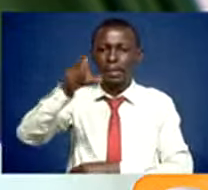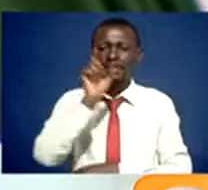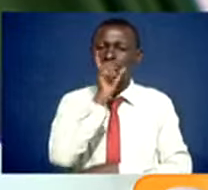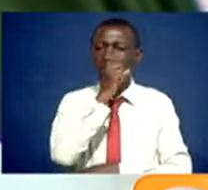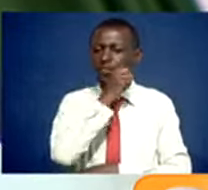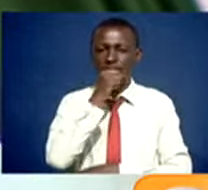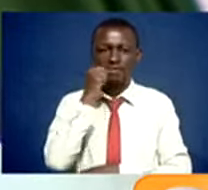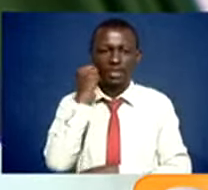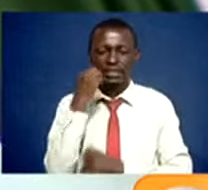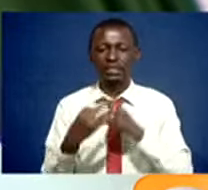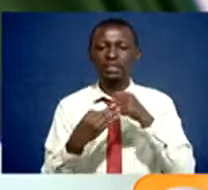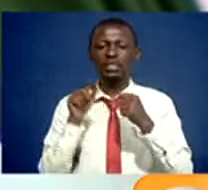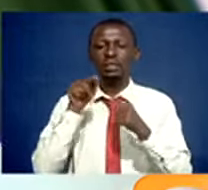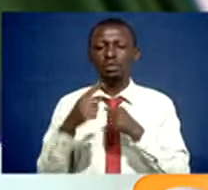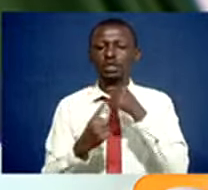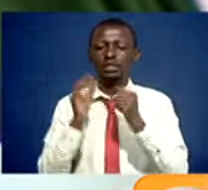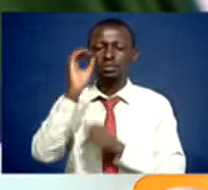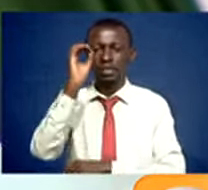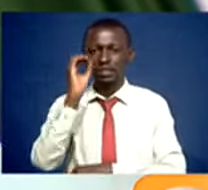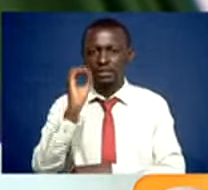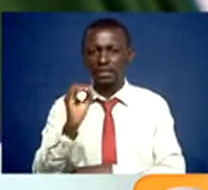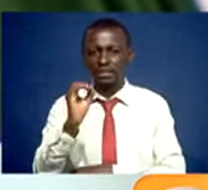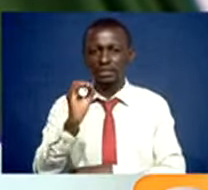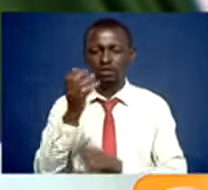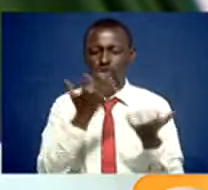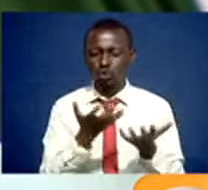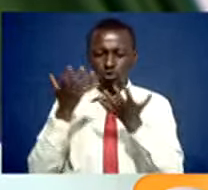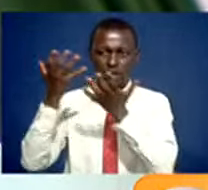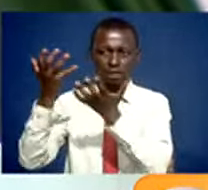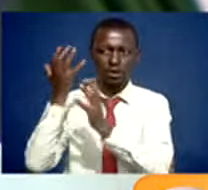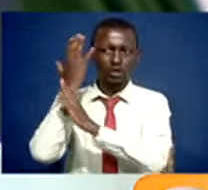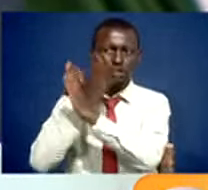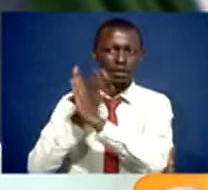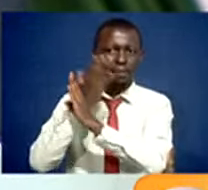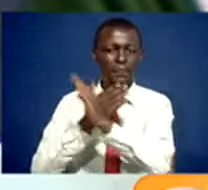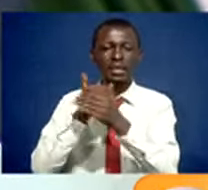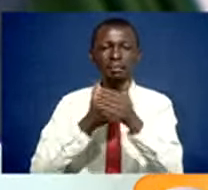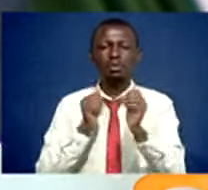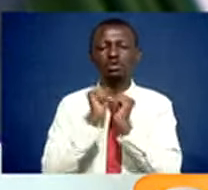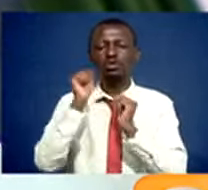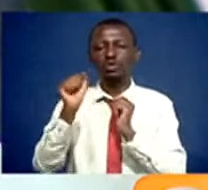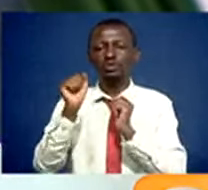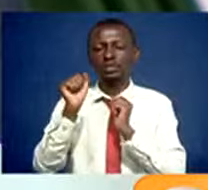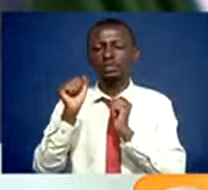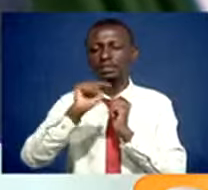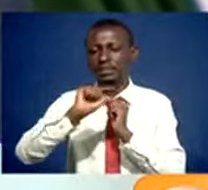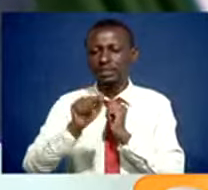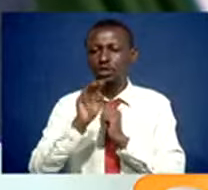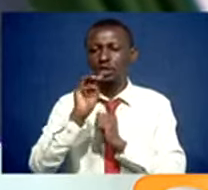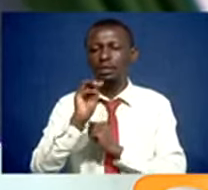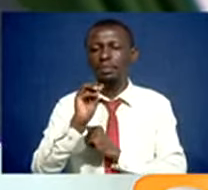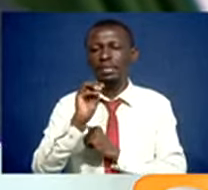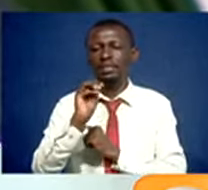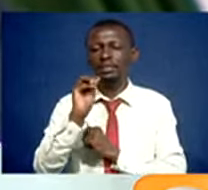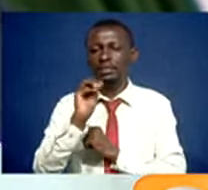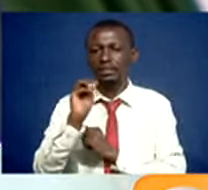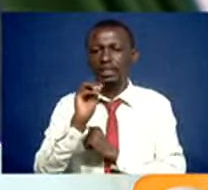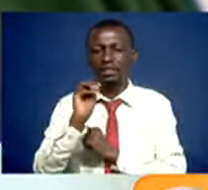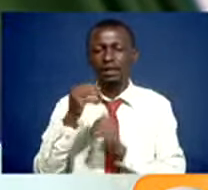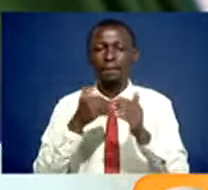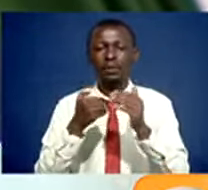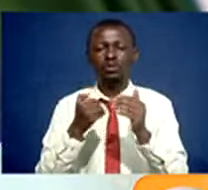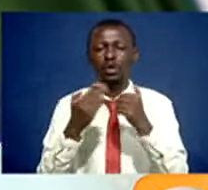of 8.6% in meat exports from 15,000 metric tons valued at 9 billion